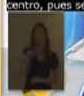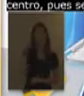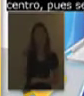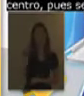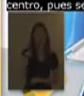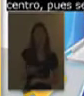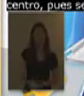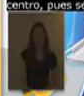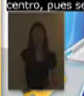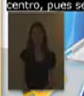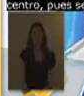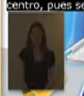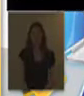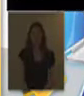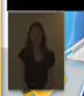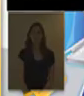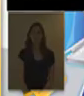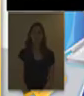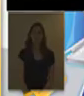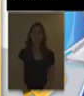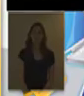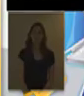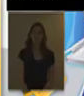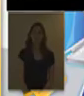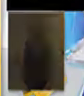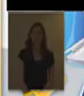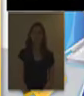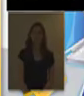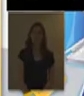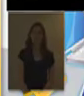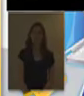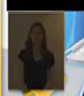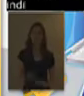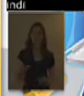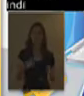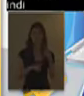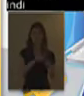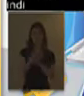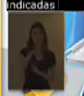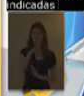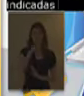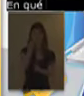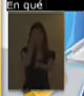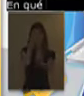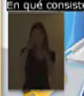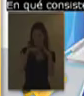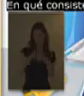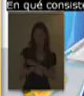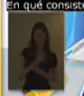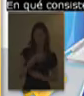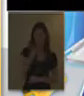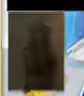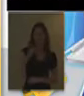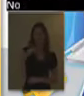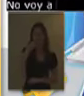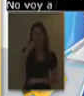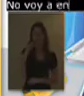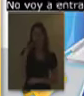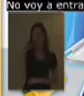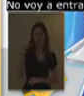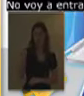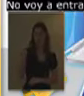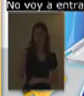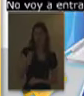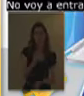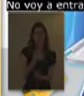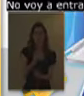therapists, we looked at whether they were really useful. So the development, I won't go into great detail. If you want to ask me